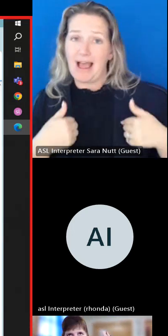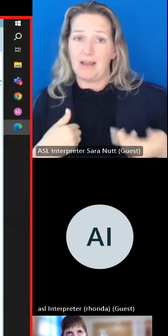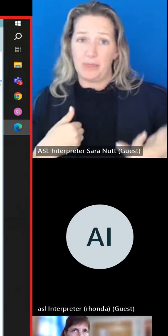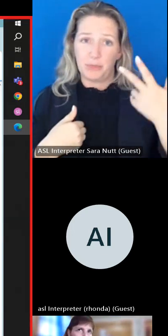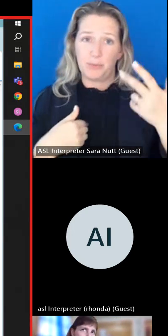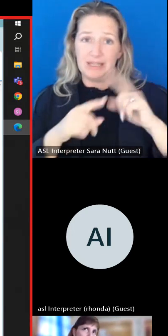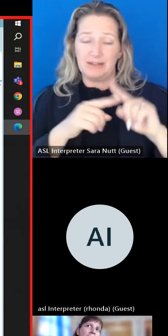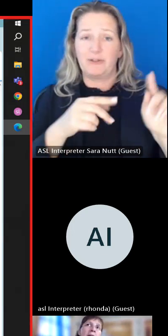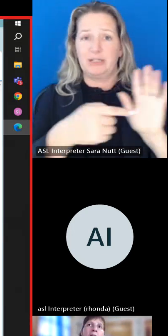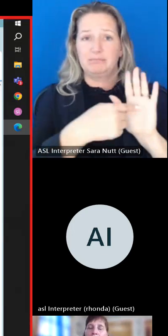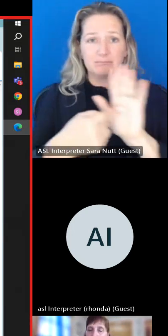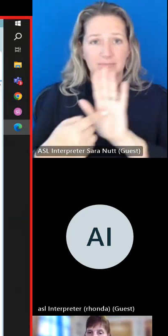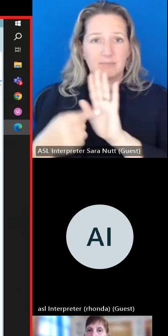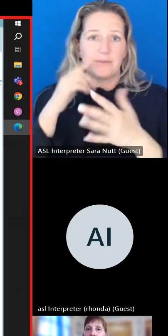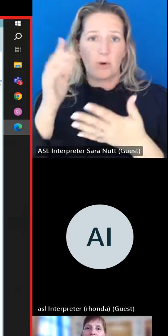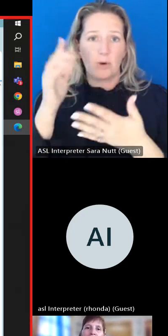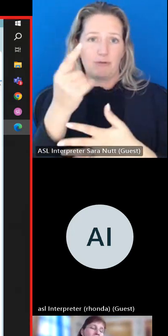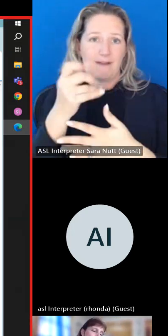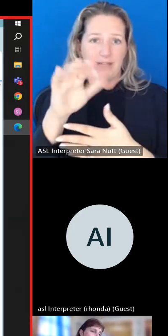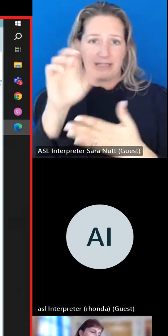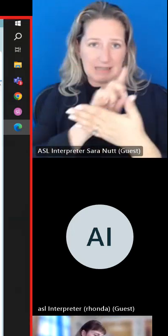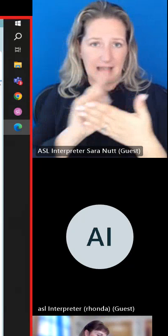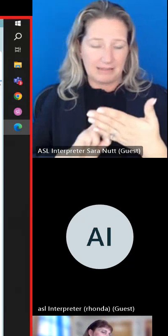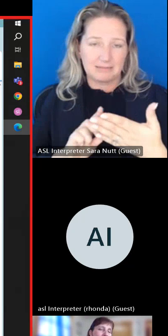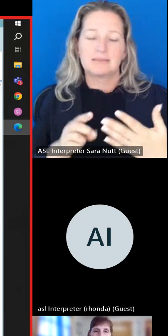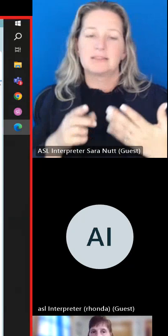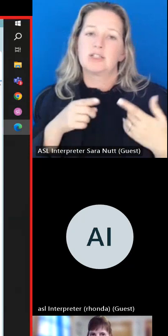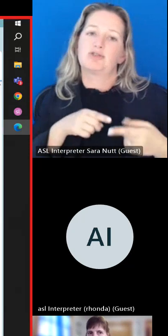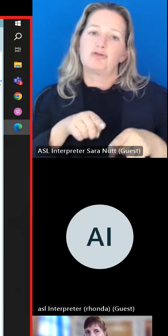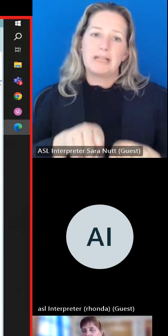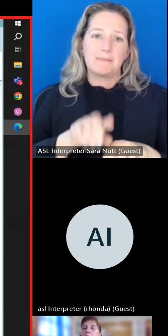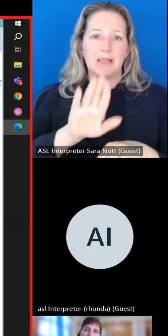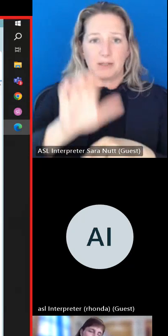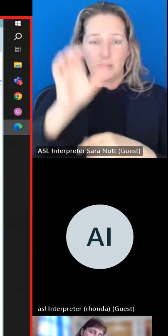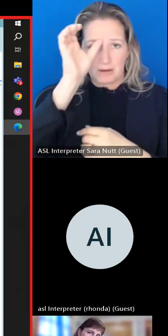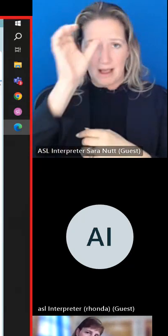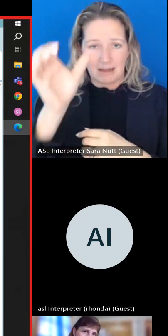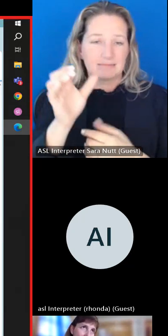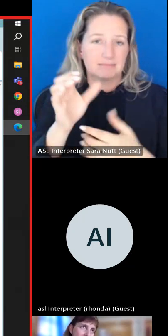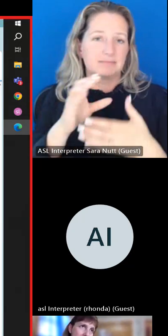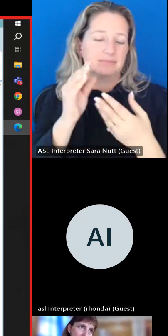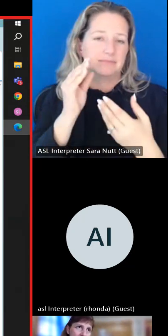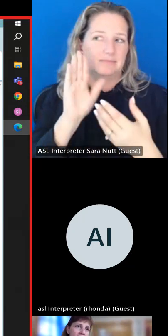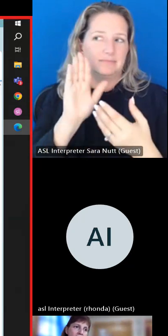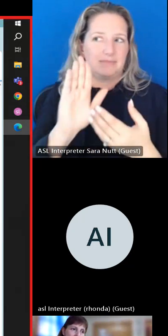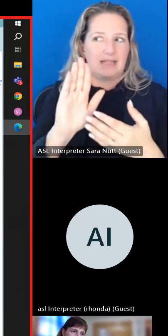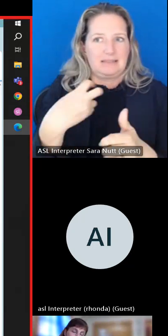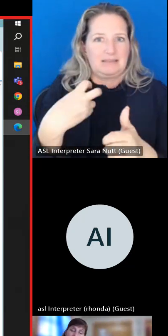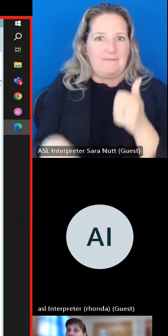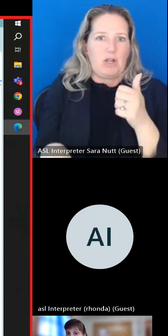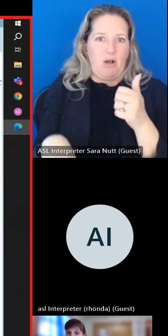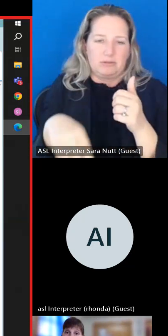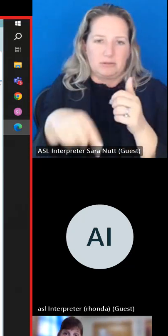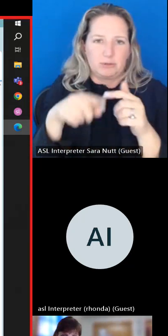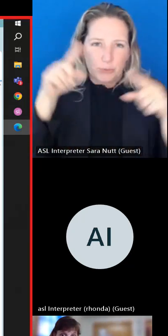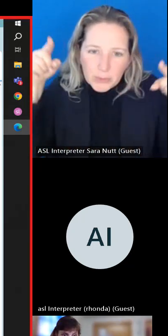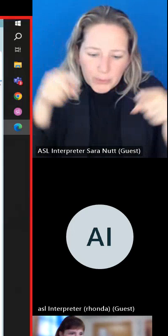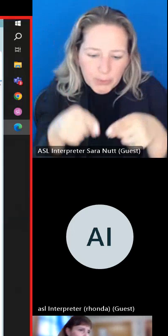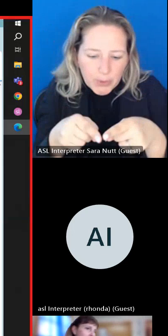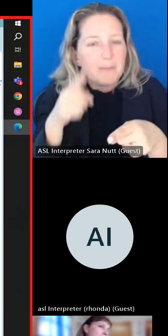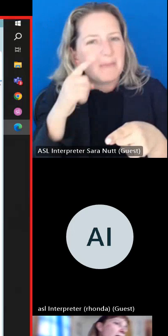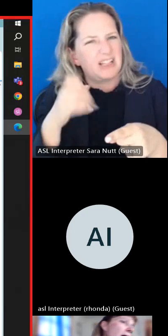so I cut them all out. But streamlining your content can be the most difficult because you think everything